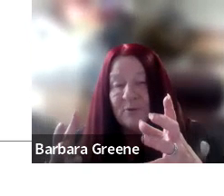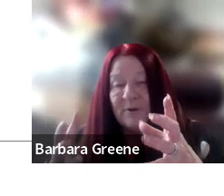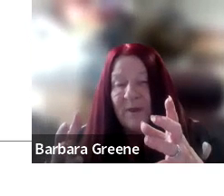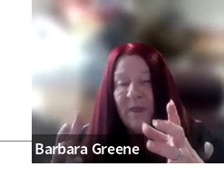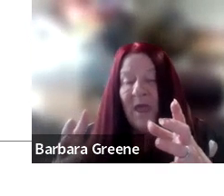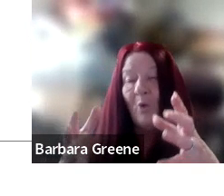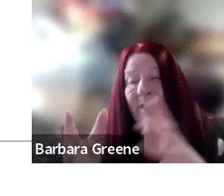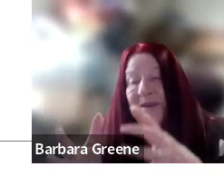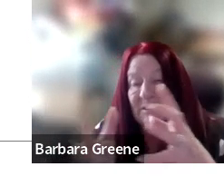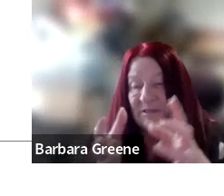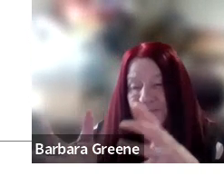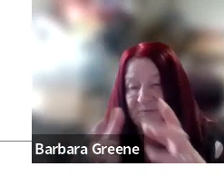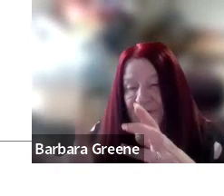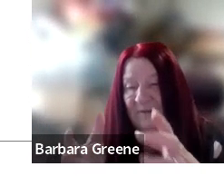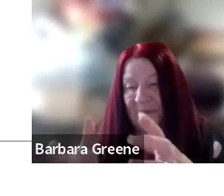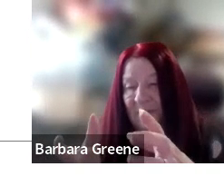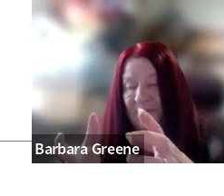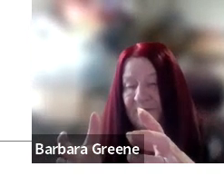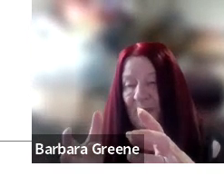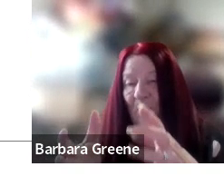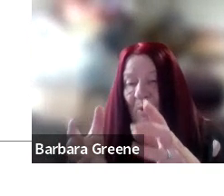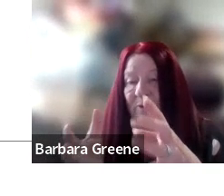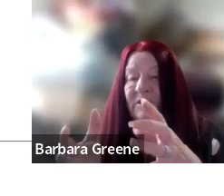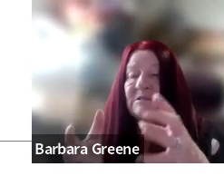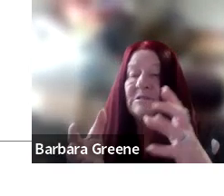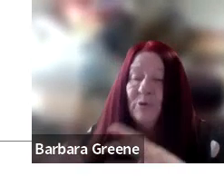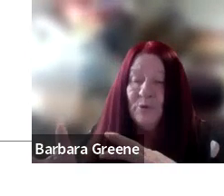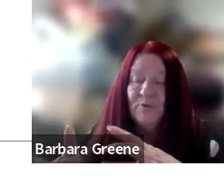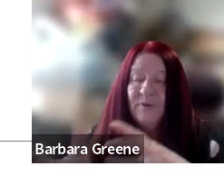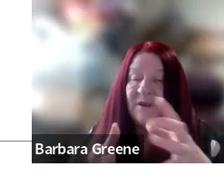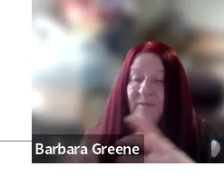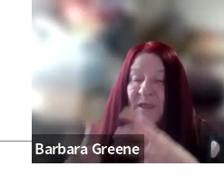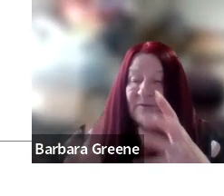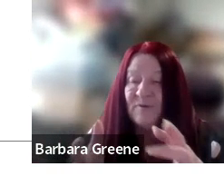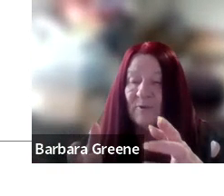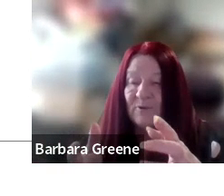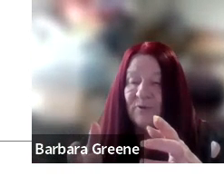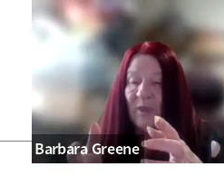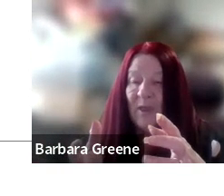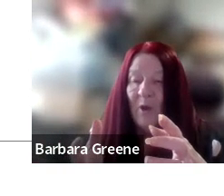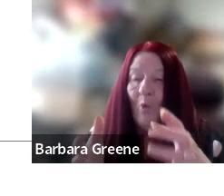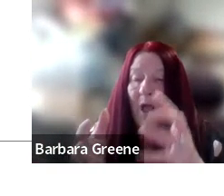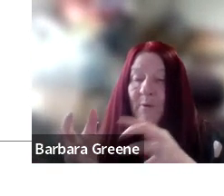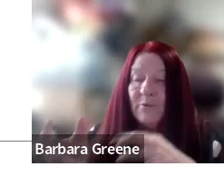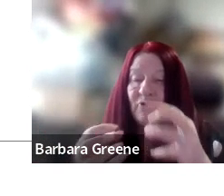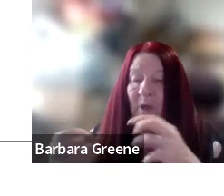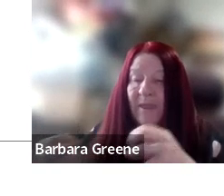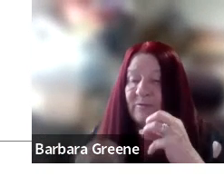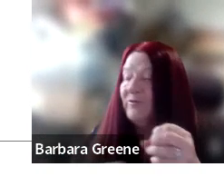formulate a sort of a waiting list. So we didn't lose any of the customers